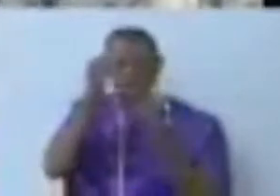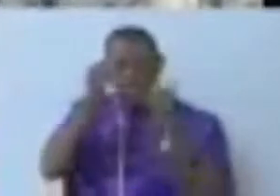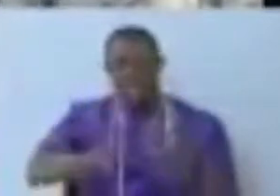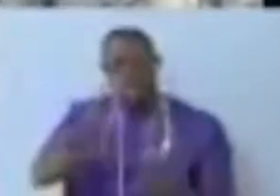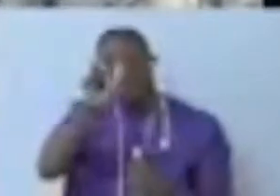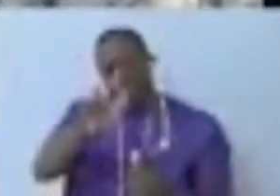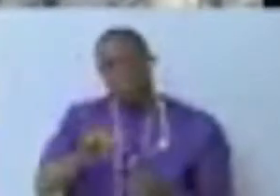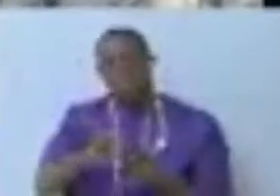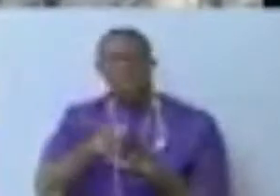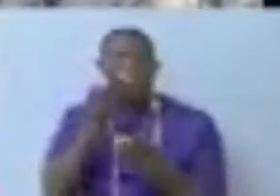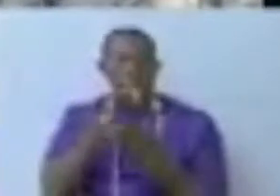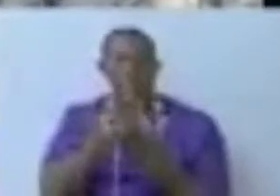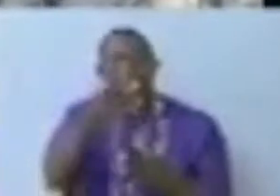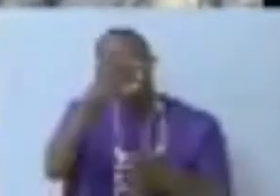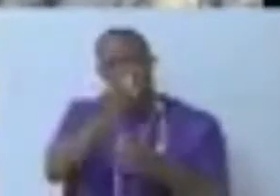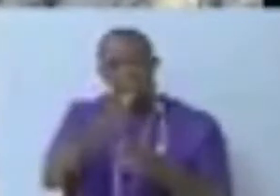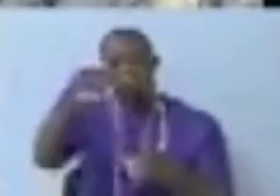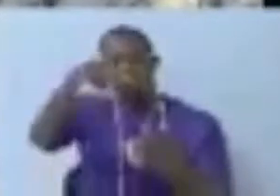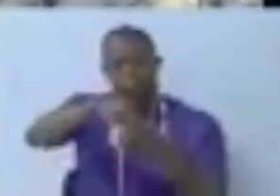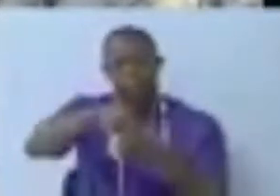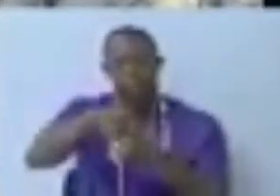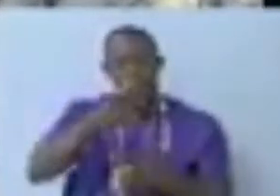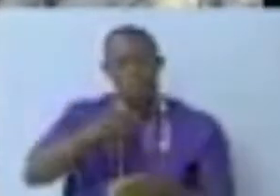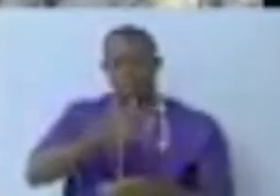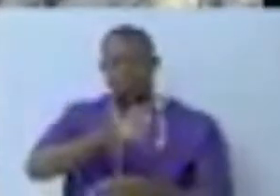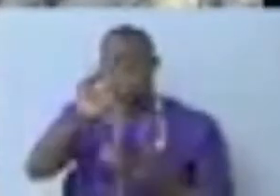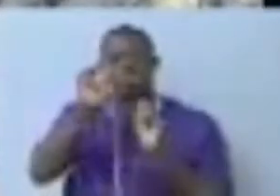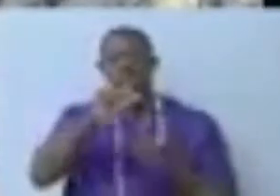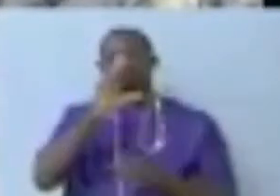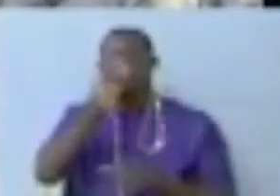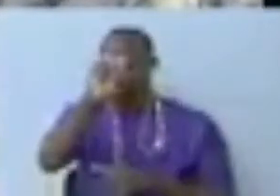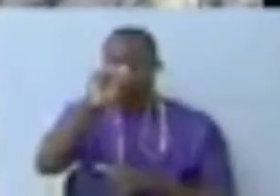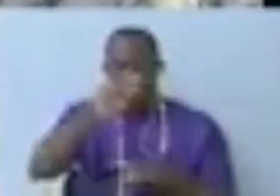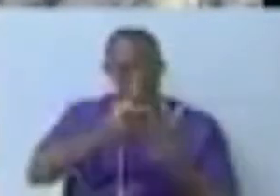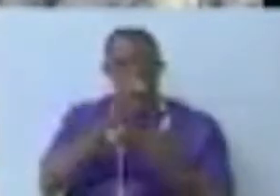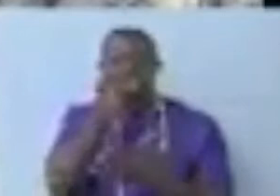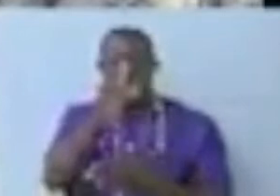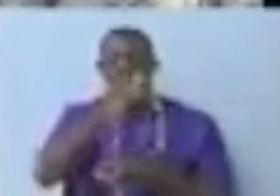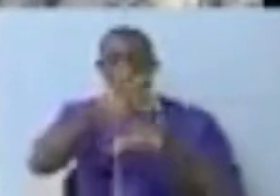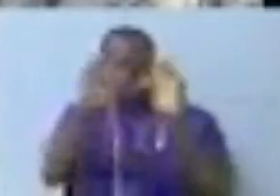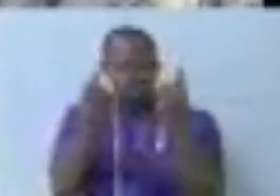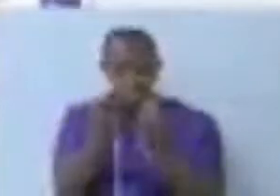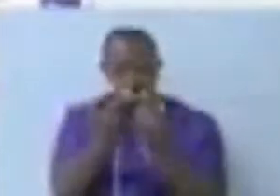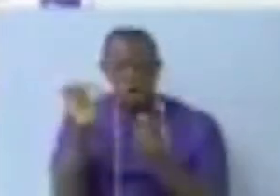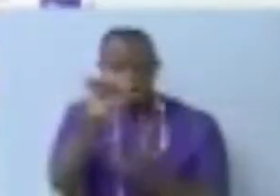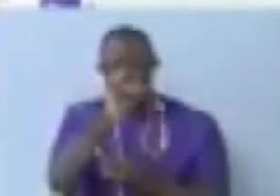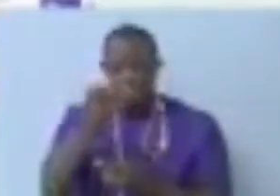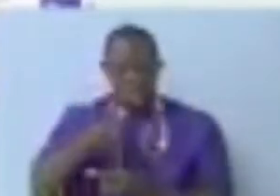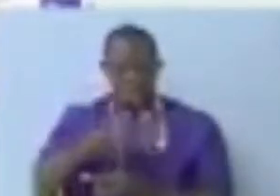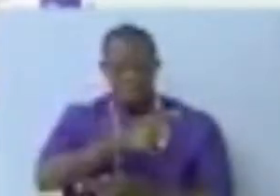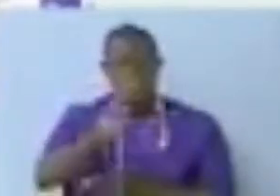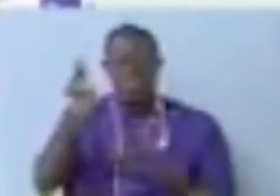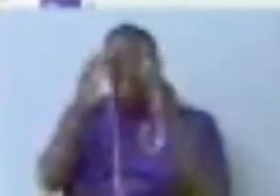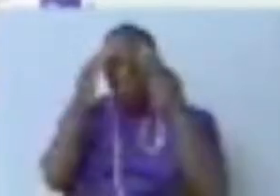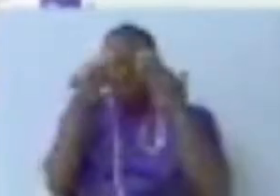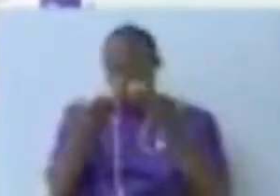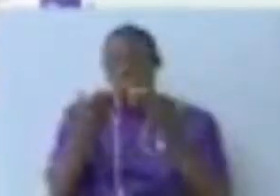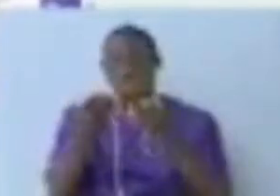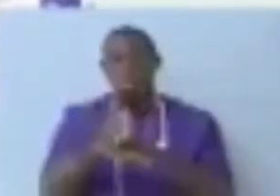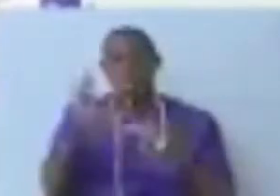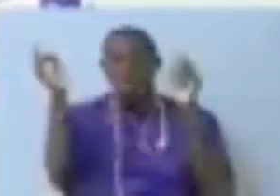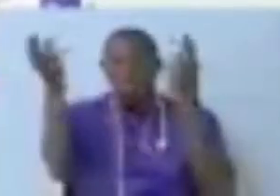or talk about things that I do not know. Mr. Chairman, that's why I've been insisting on the same question over and over. And